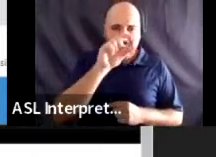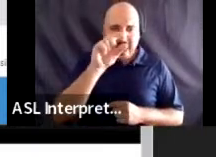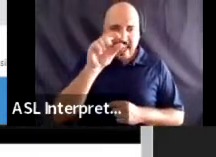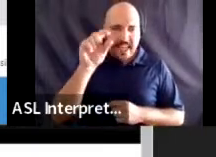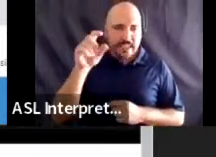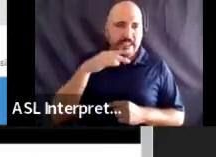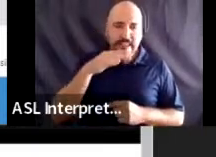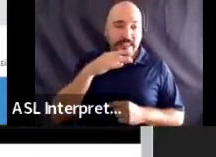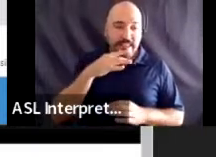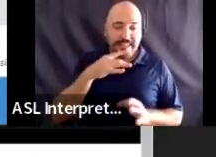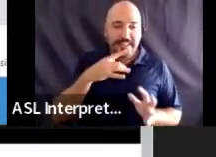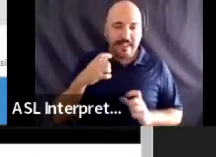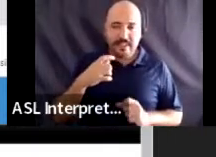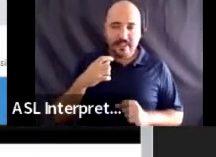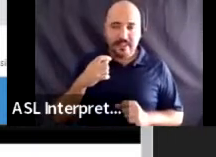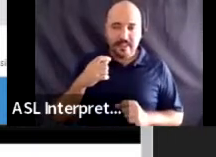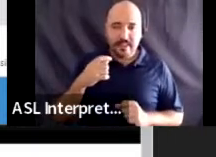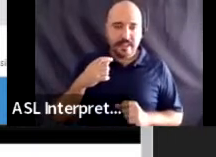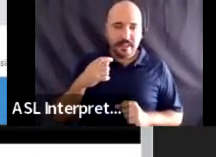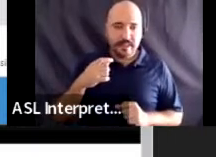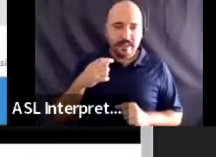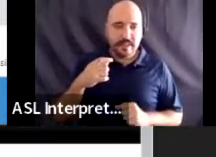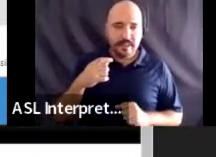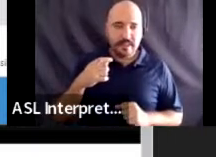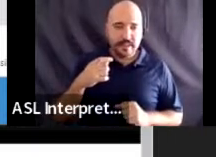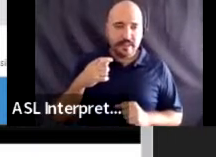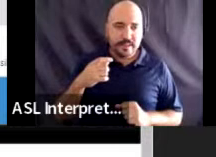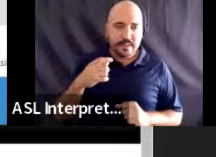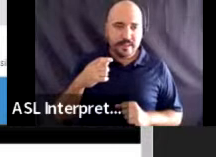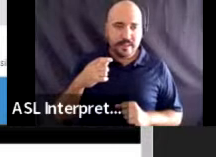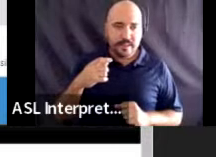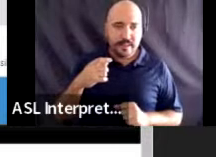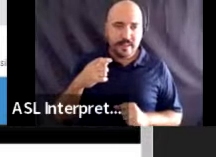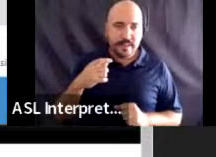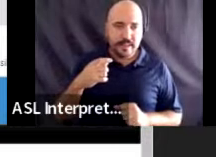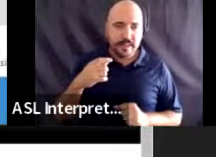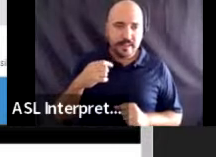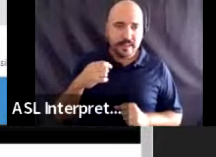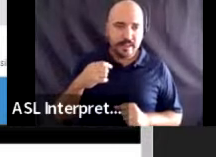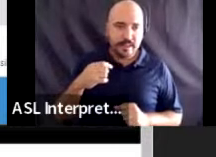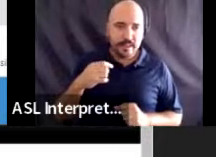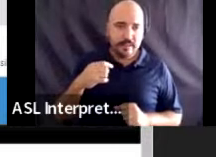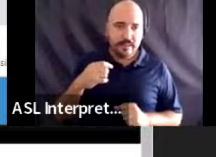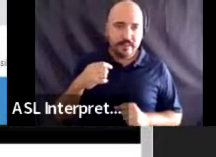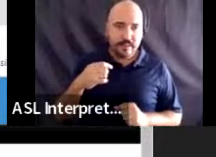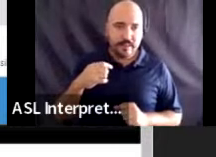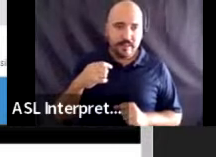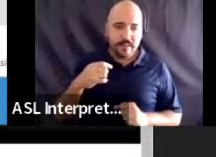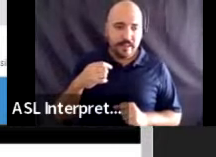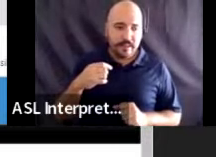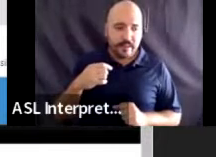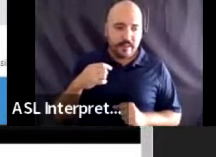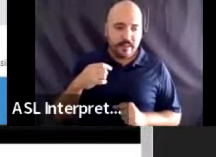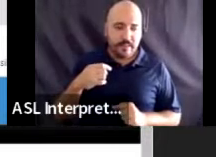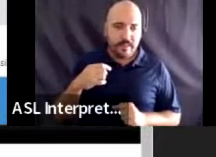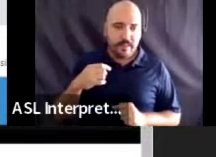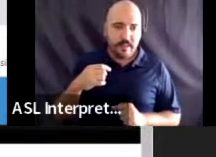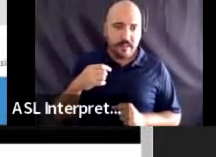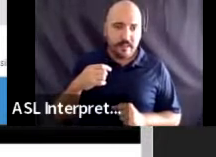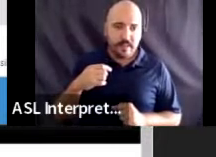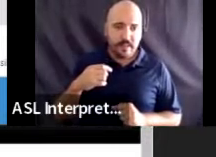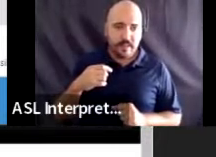read translate as text navigate about link. Initial business career